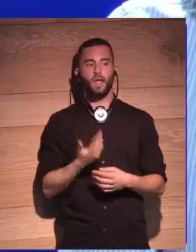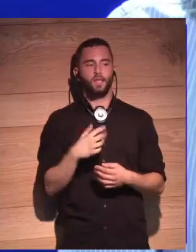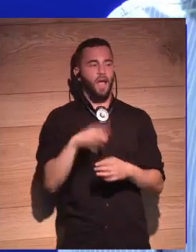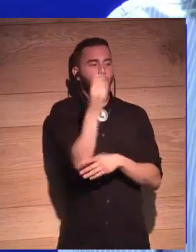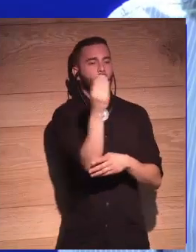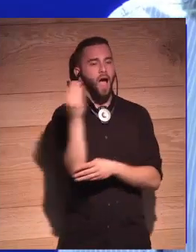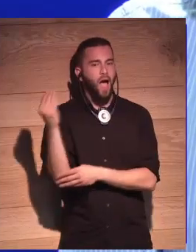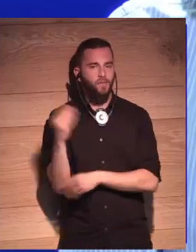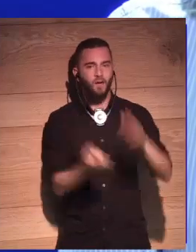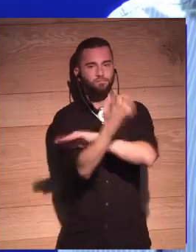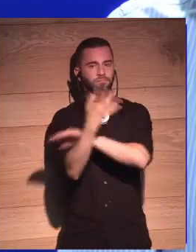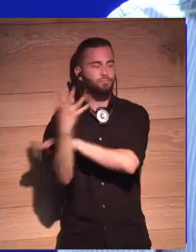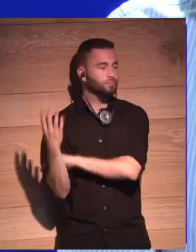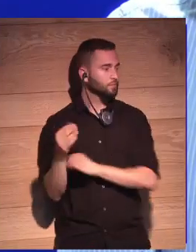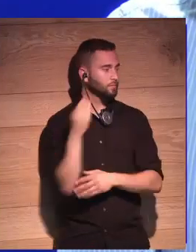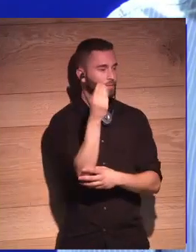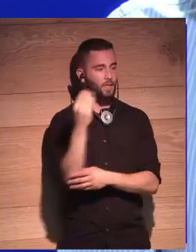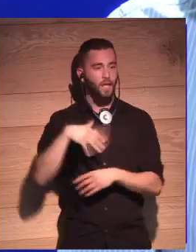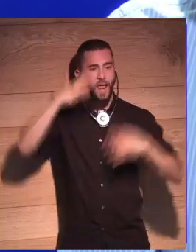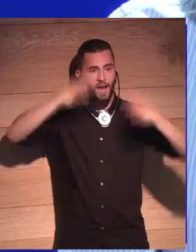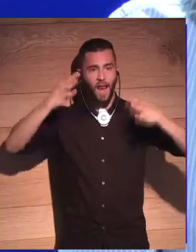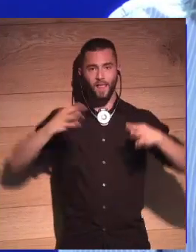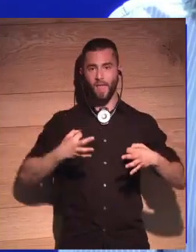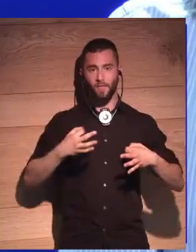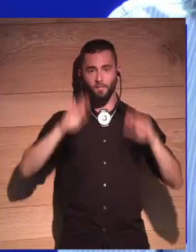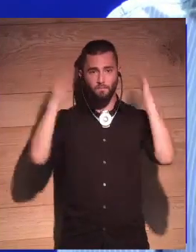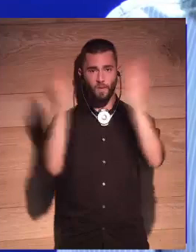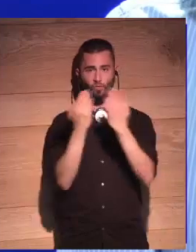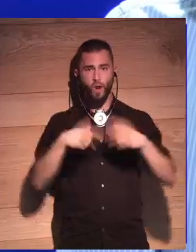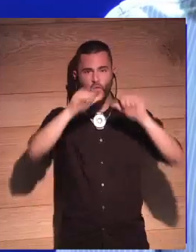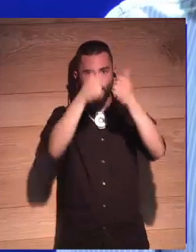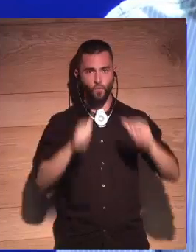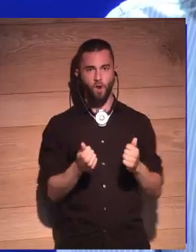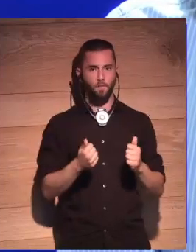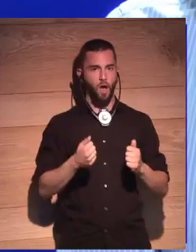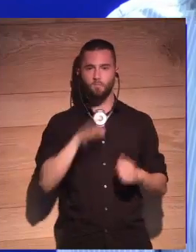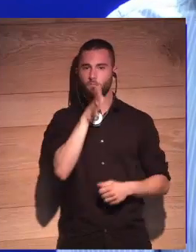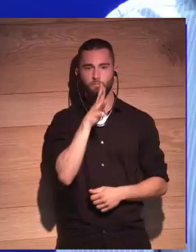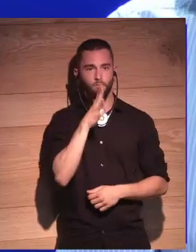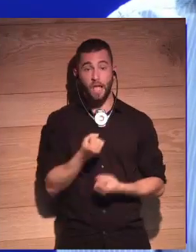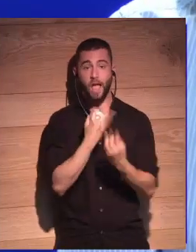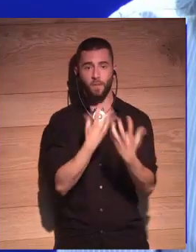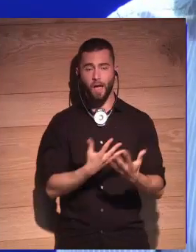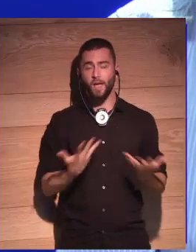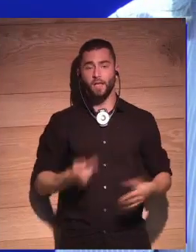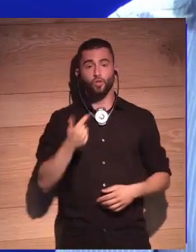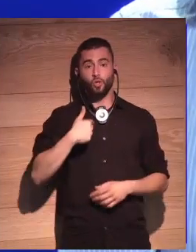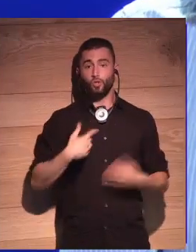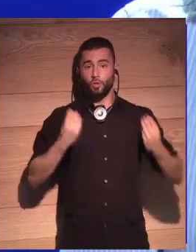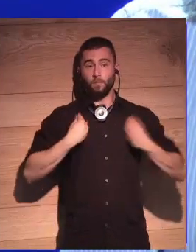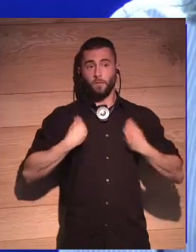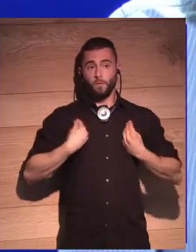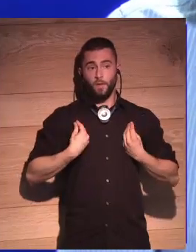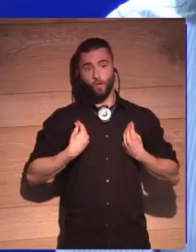with Bacoso where you could see avatars, and they were already talking about virtual reality in a very impressive manner.